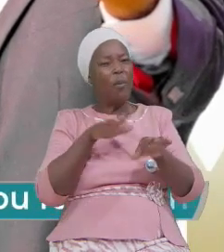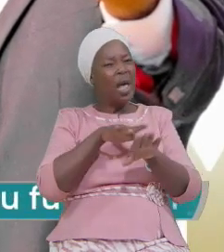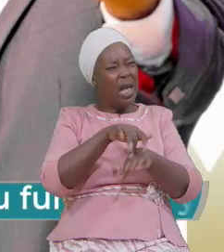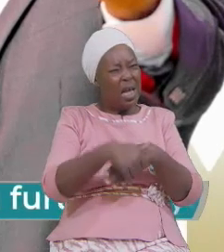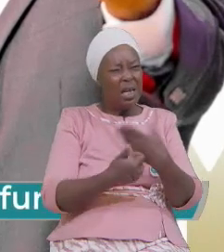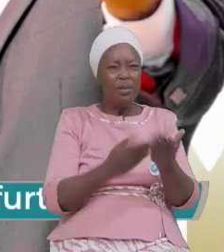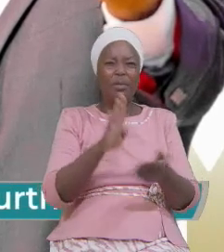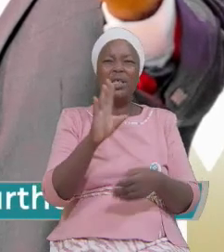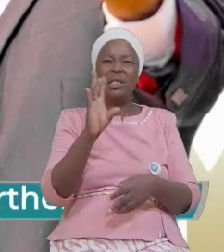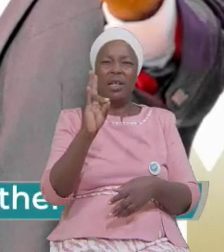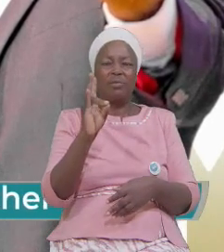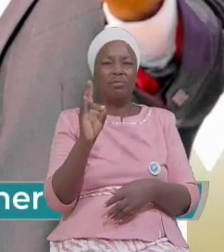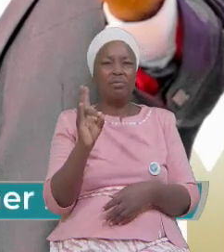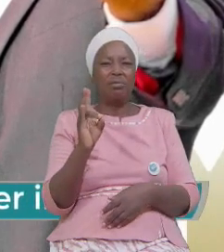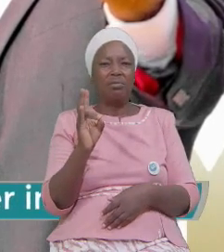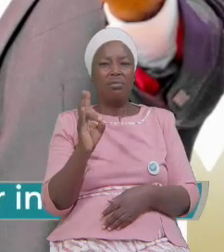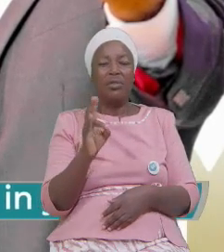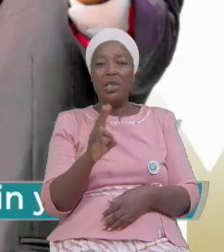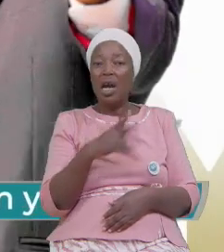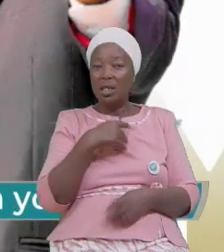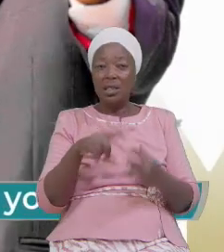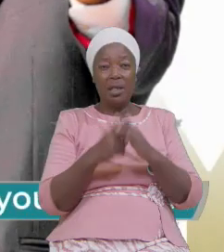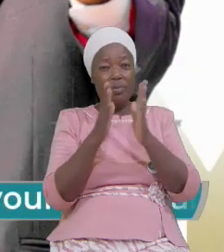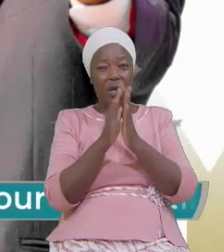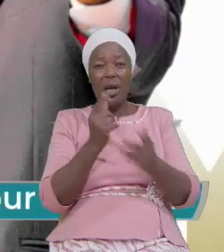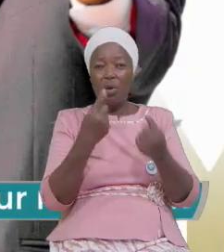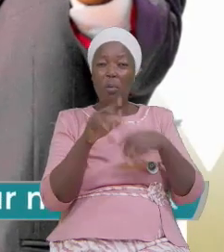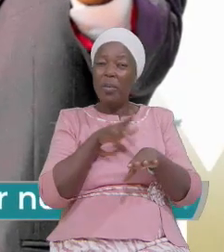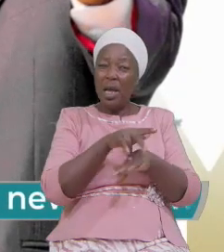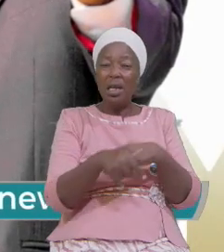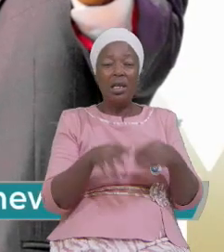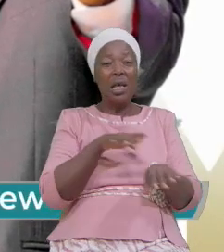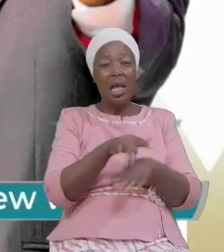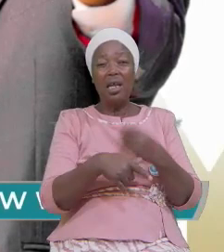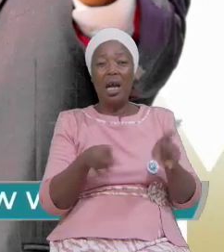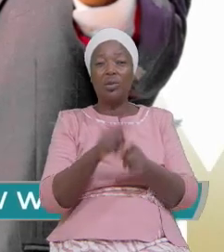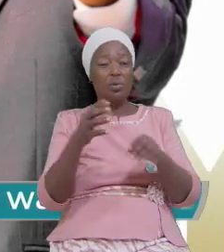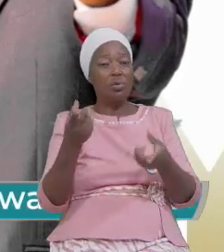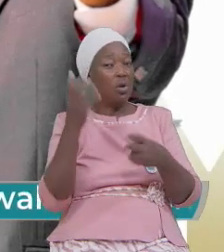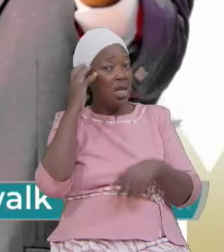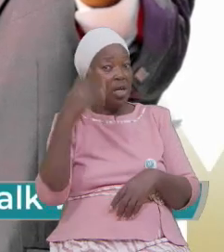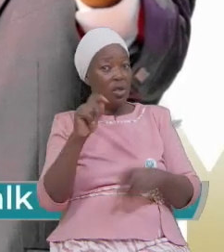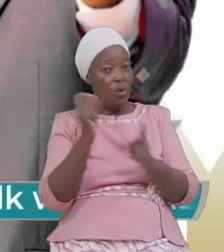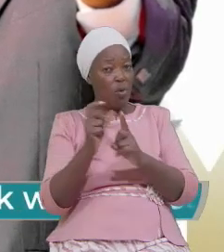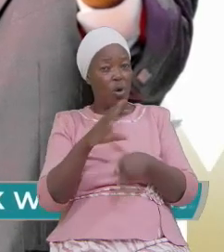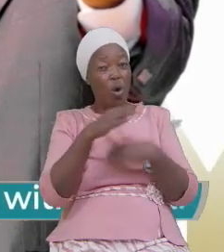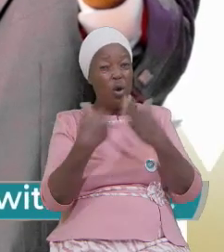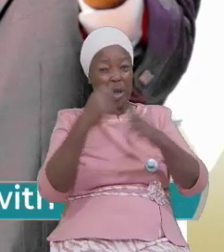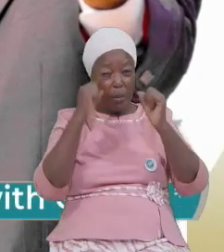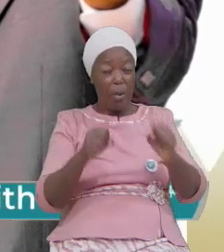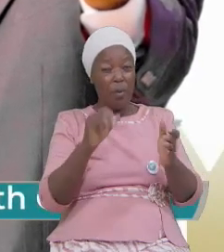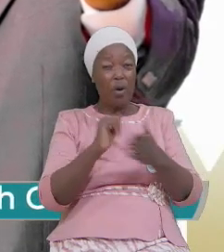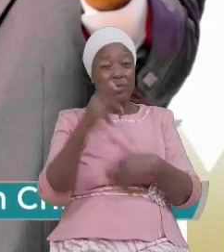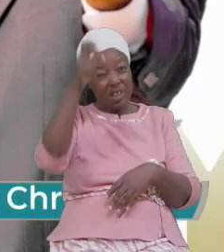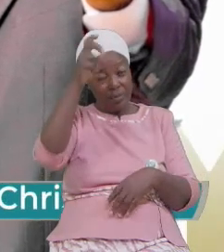pray and come early as you hear the word. All the powers that have been detailed against your